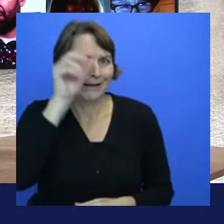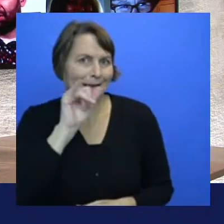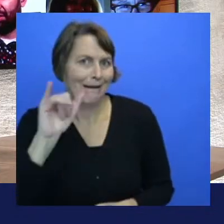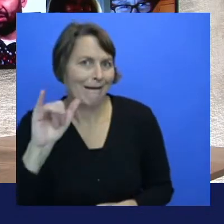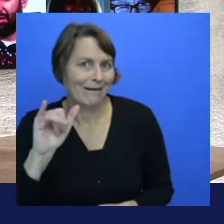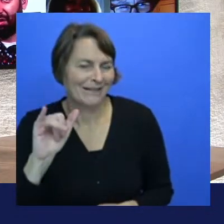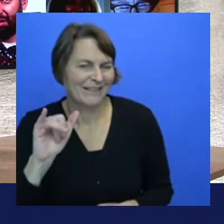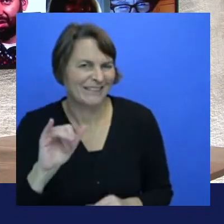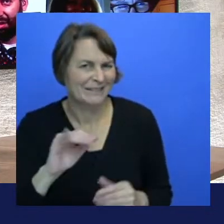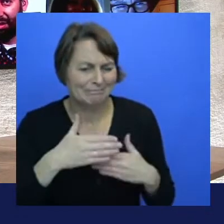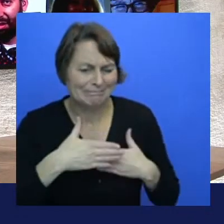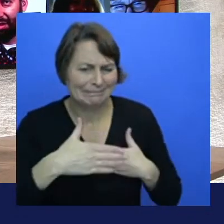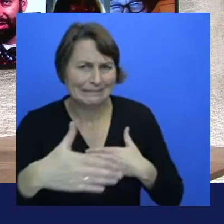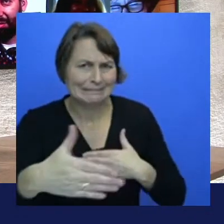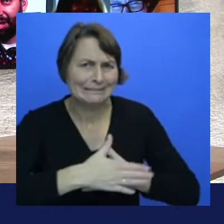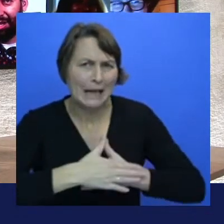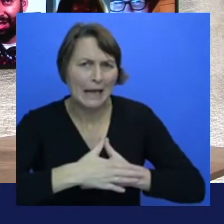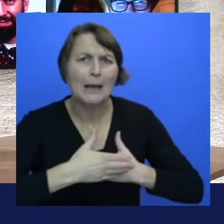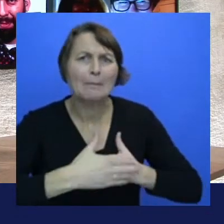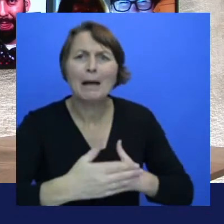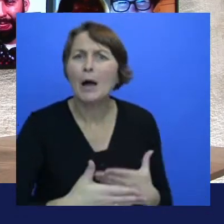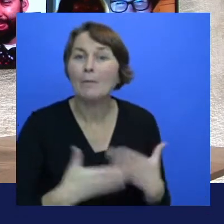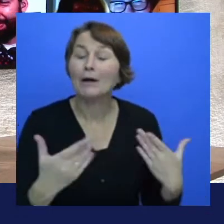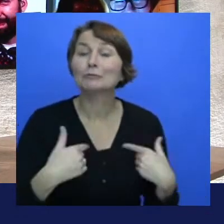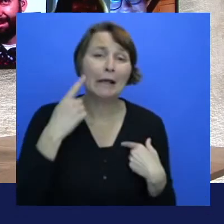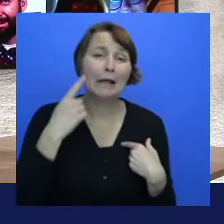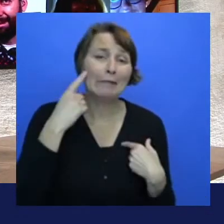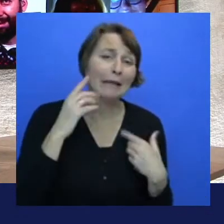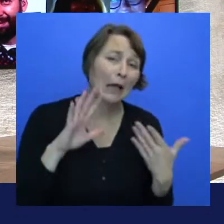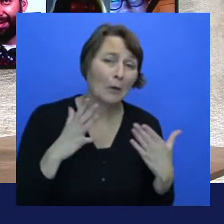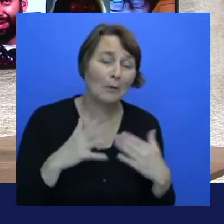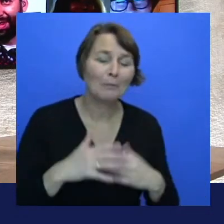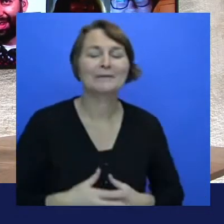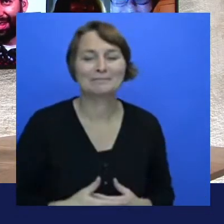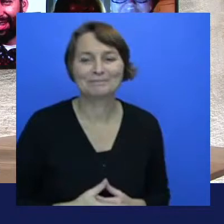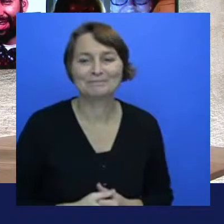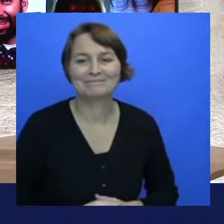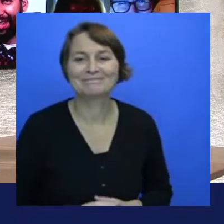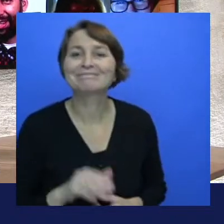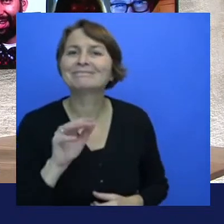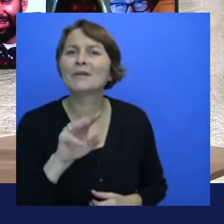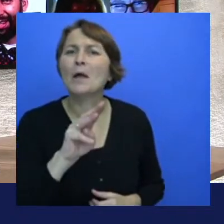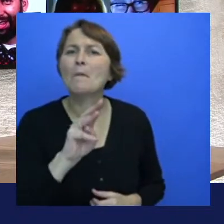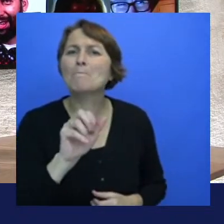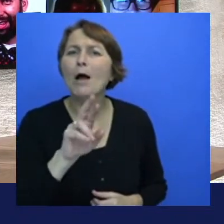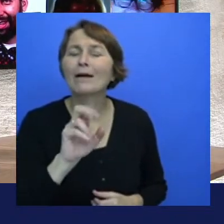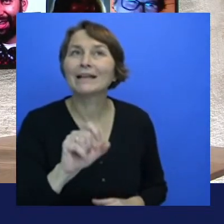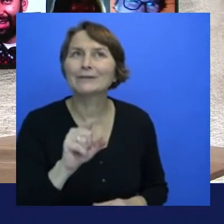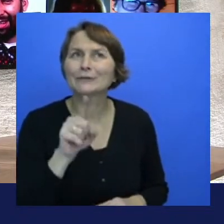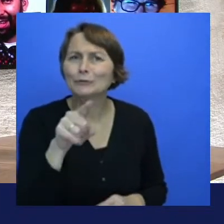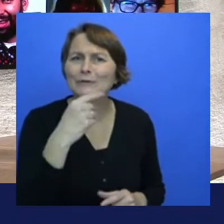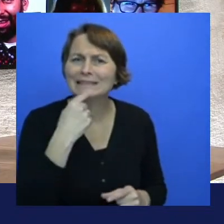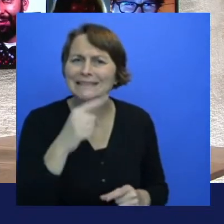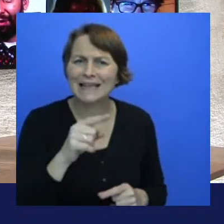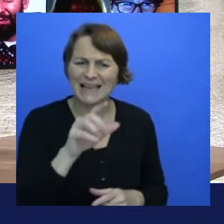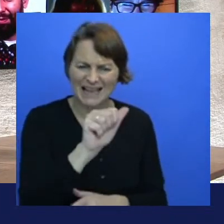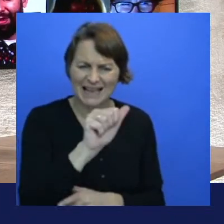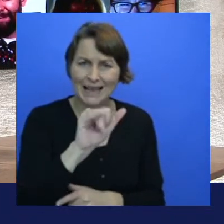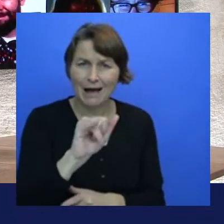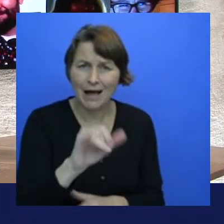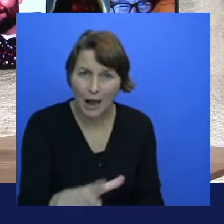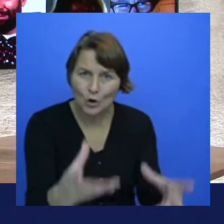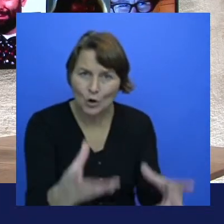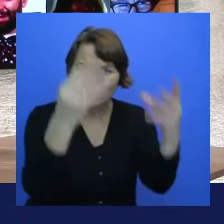first. Marion. What's your definition of a grasp? Then of course that